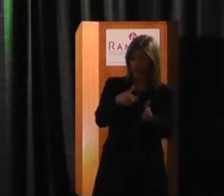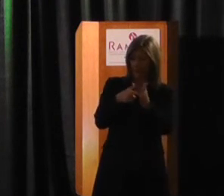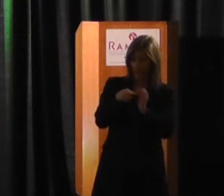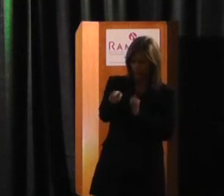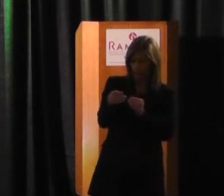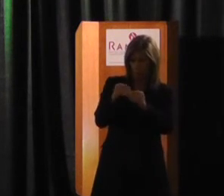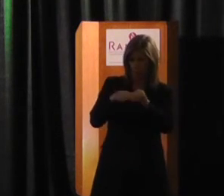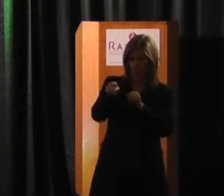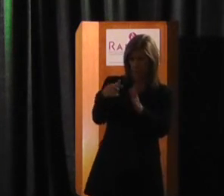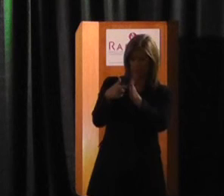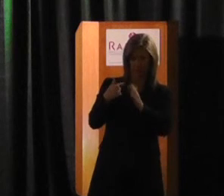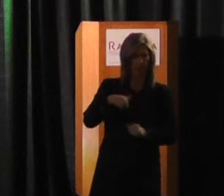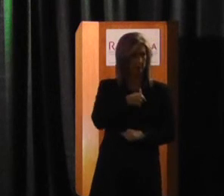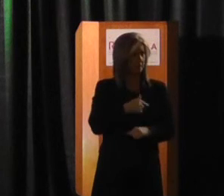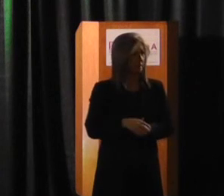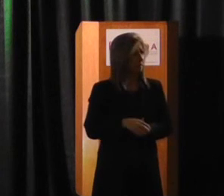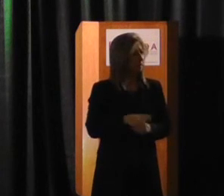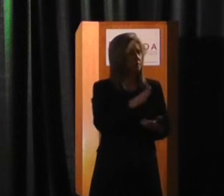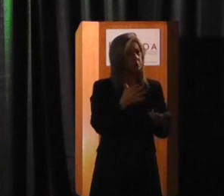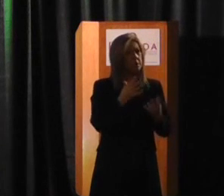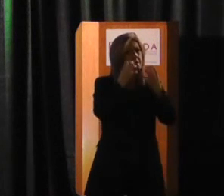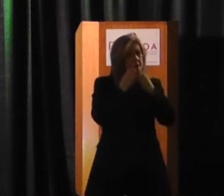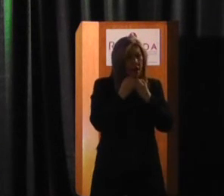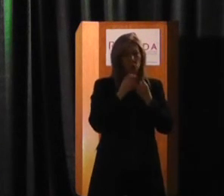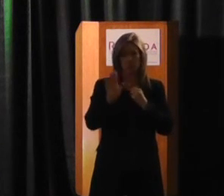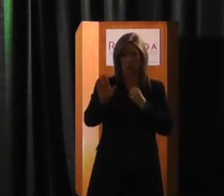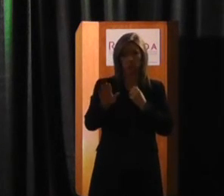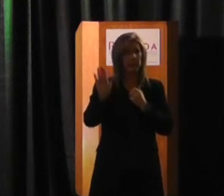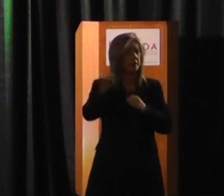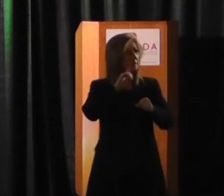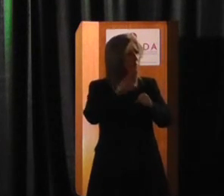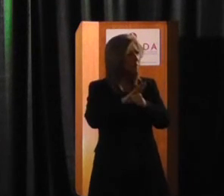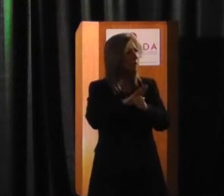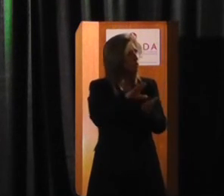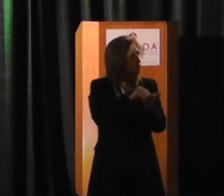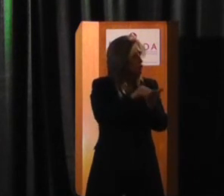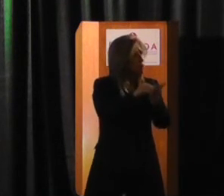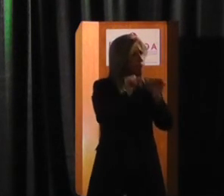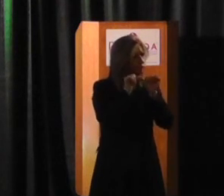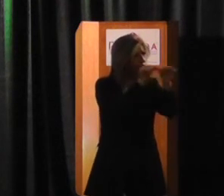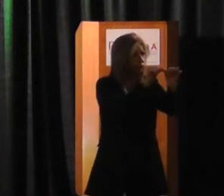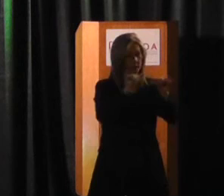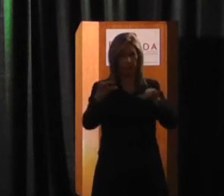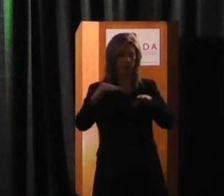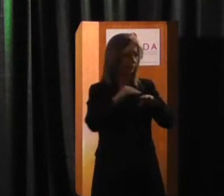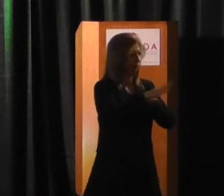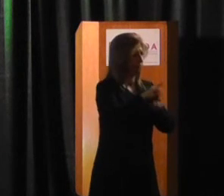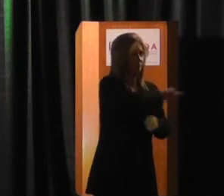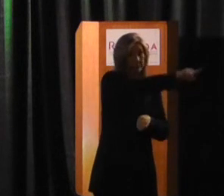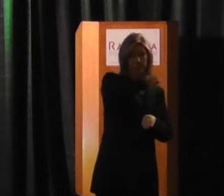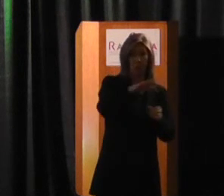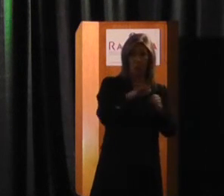them. His abilities were valued by staff. His dedication to learn and grow beyond his barriers strengthened the entire team. A